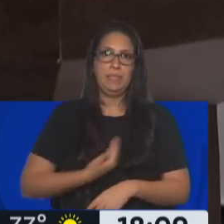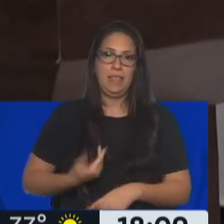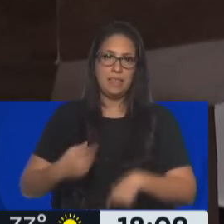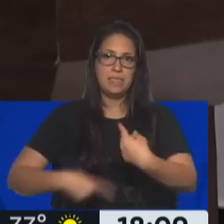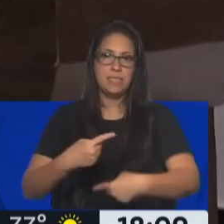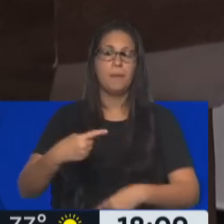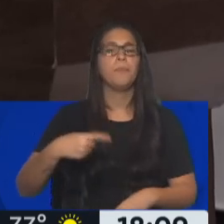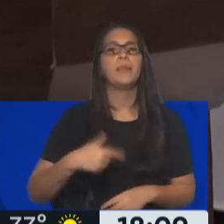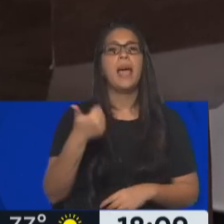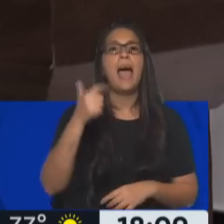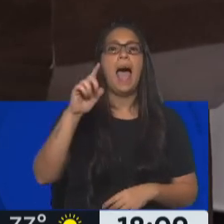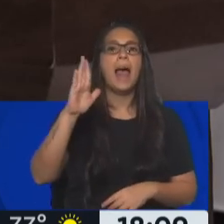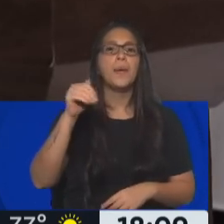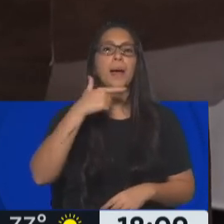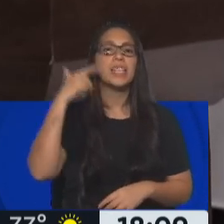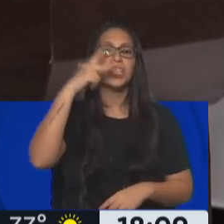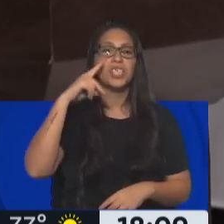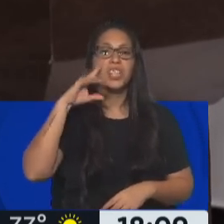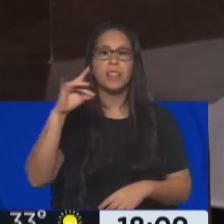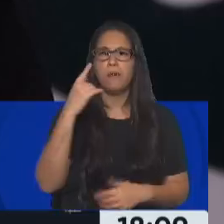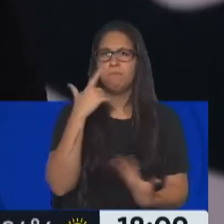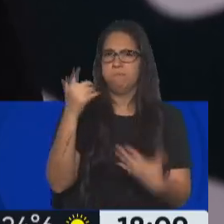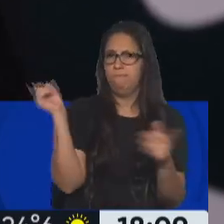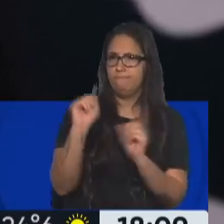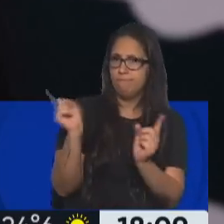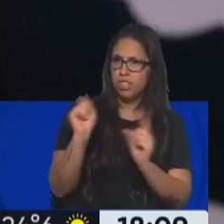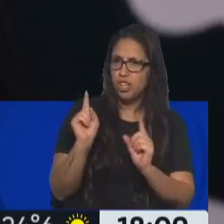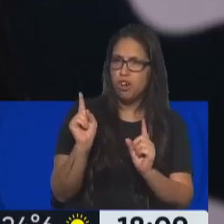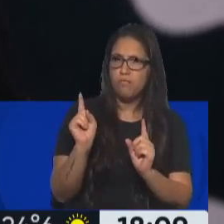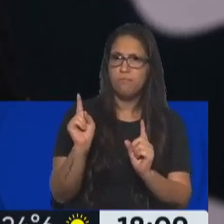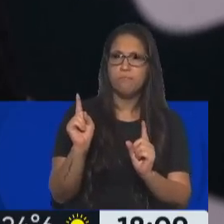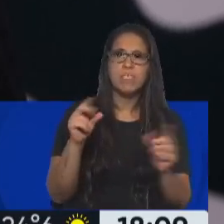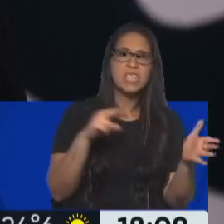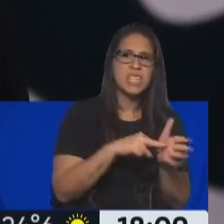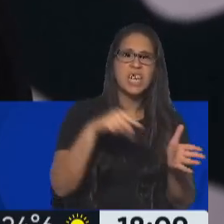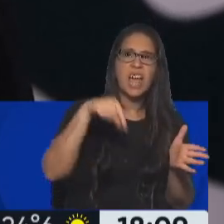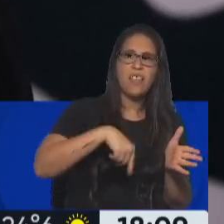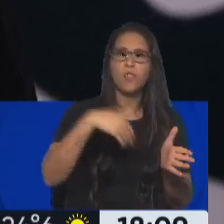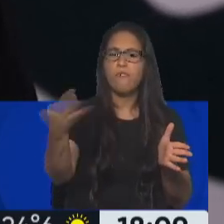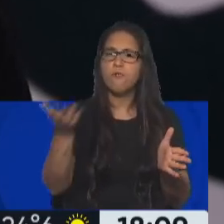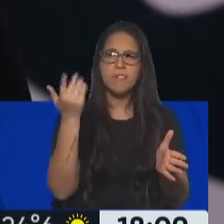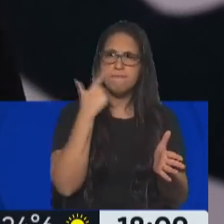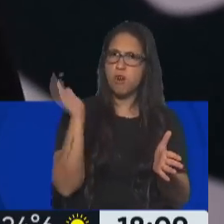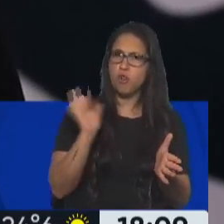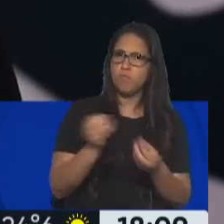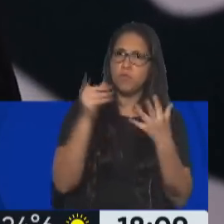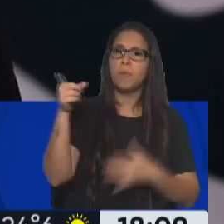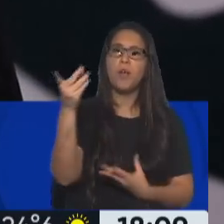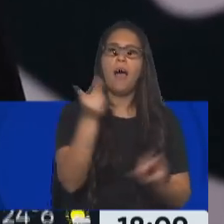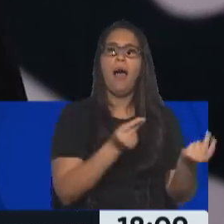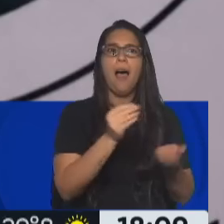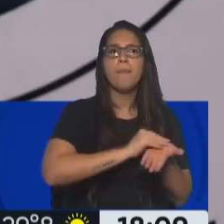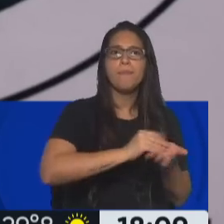de Mohammed al-Bashir, una figura poco conocida tanto dentro como fuera de Siria, que estuvo a cargo de la administración de una